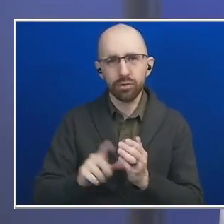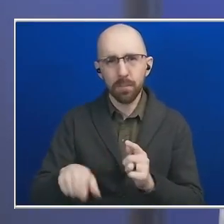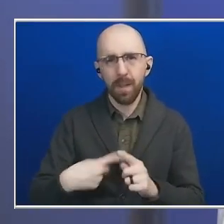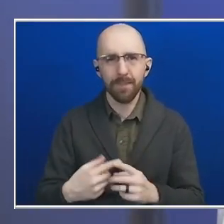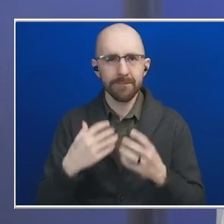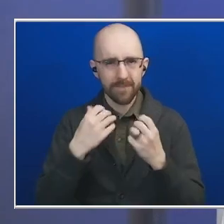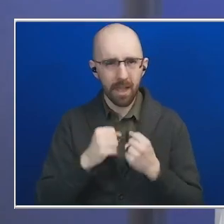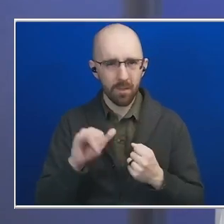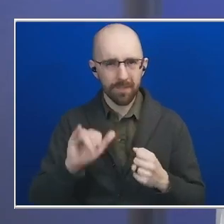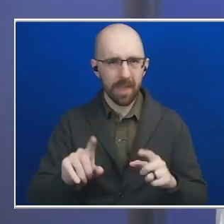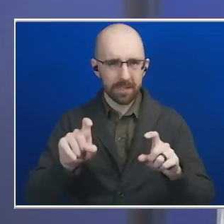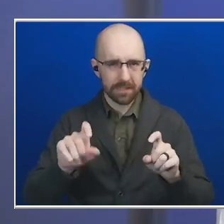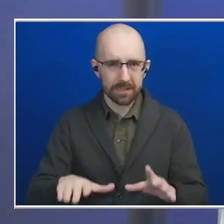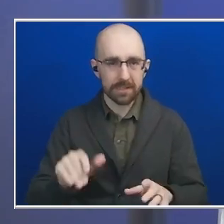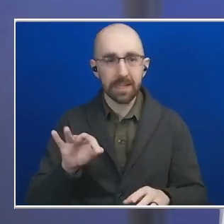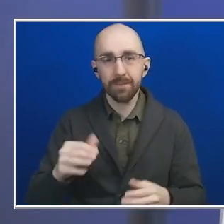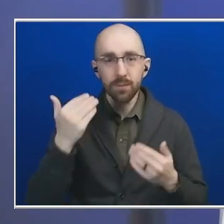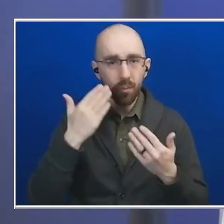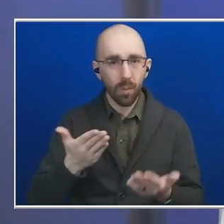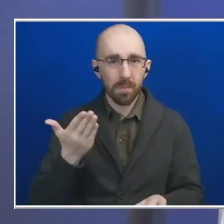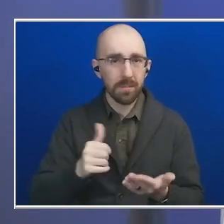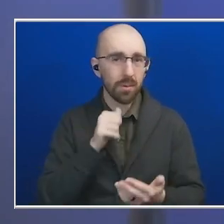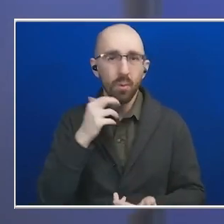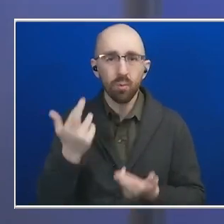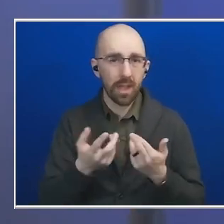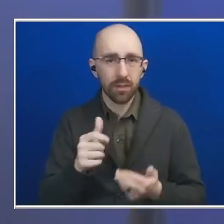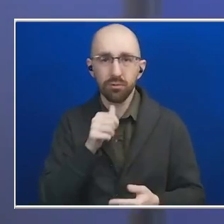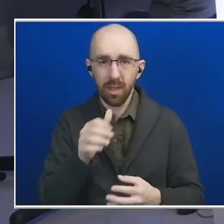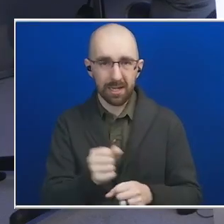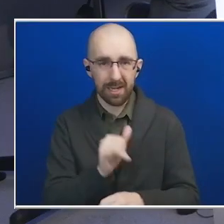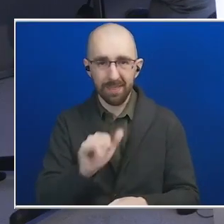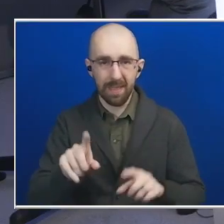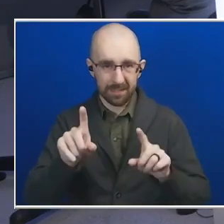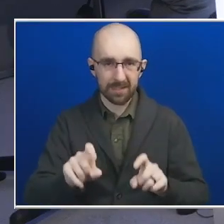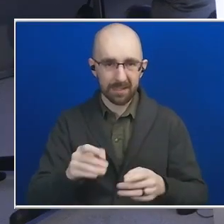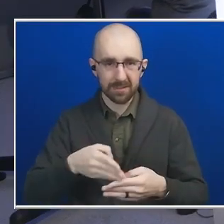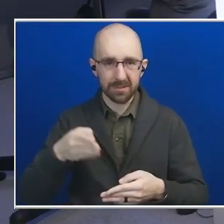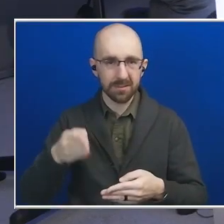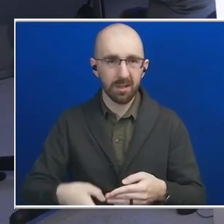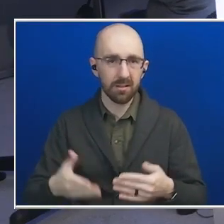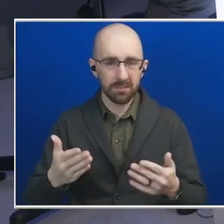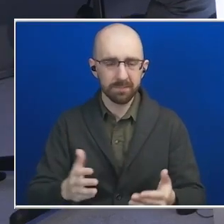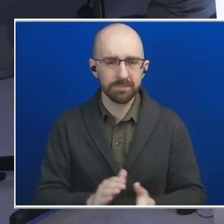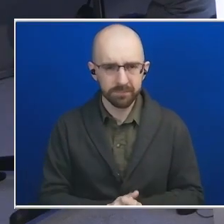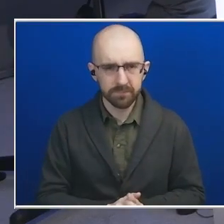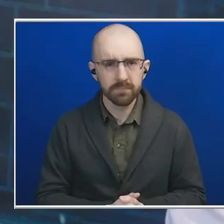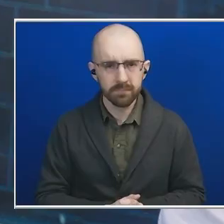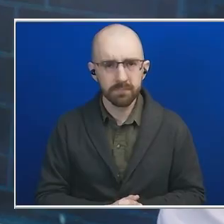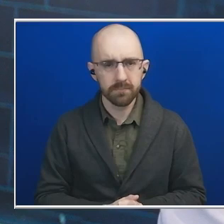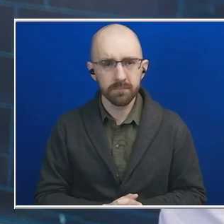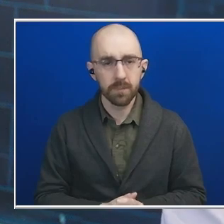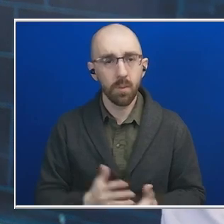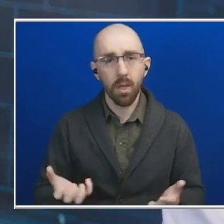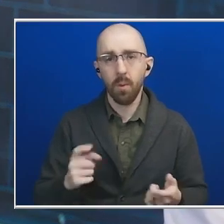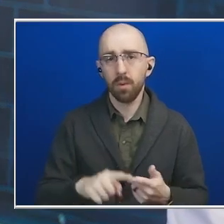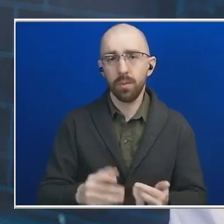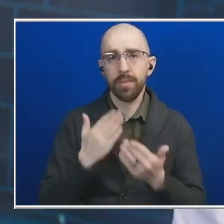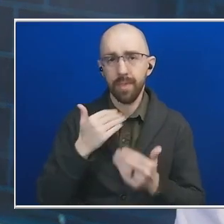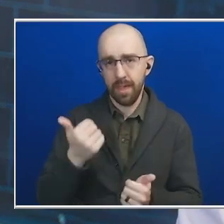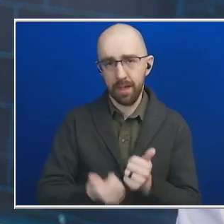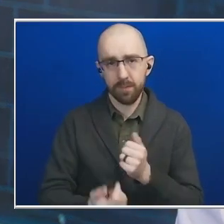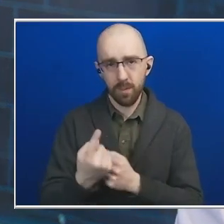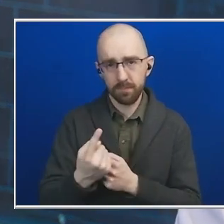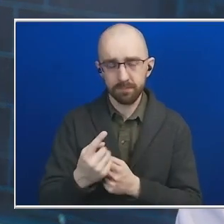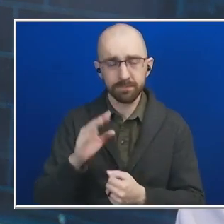And if you don't know, you may not realize you're not getting that test done. Well, I want to thank everyone. I